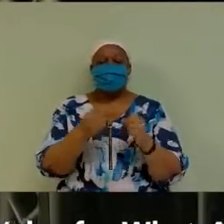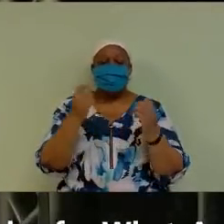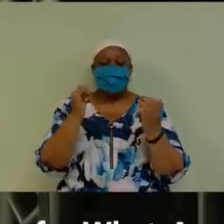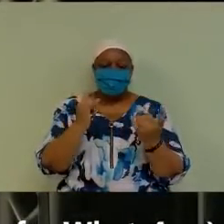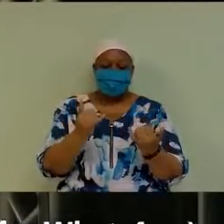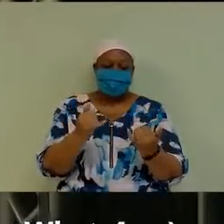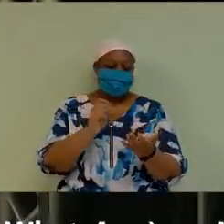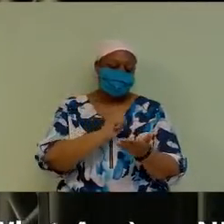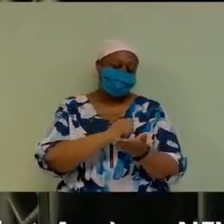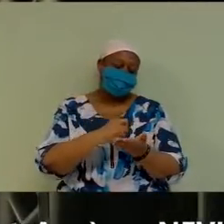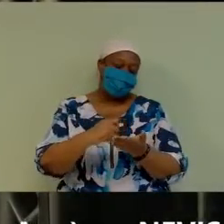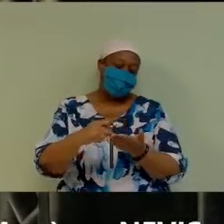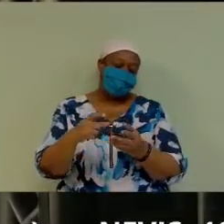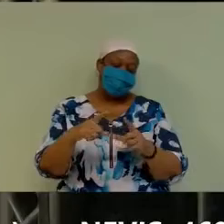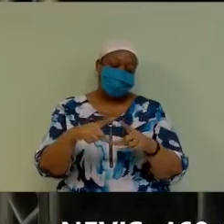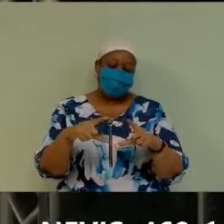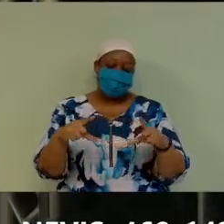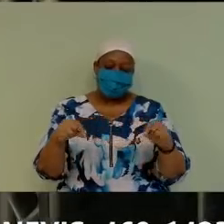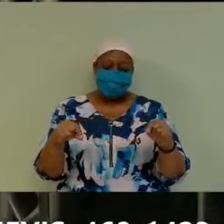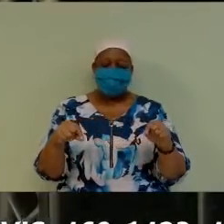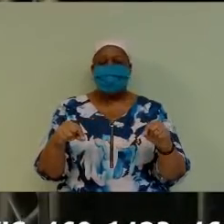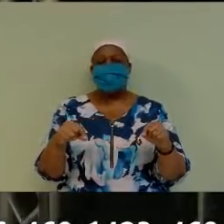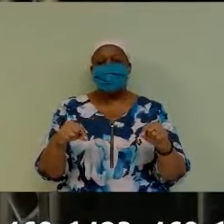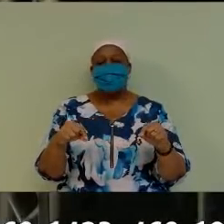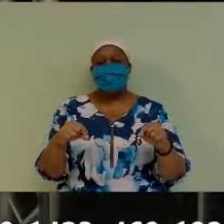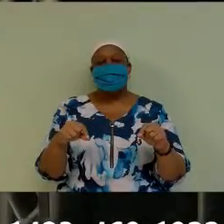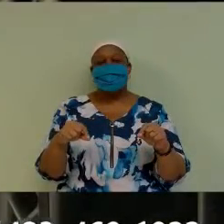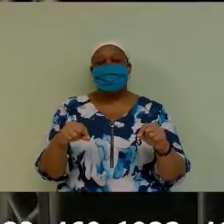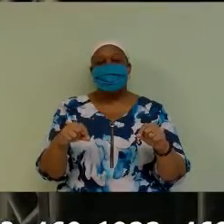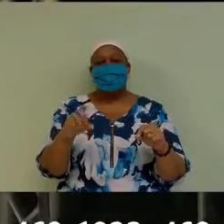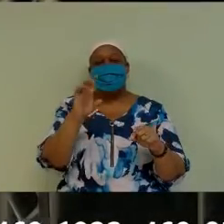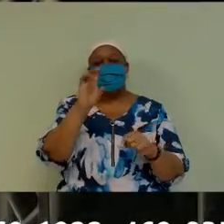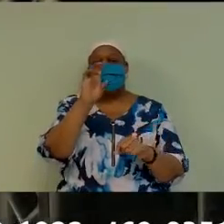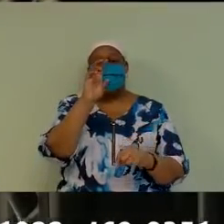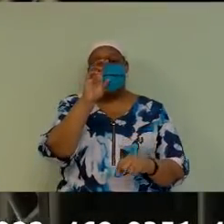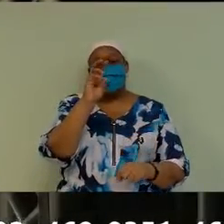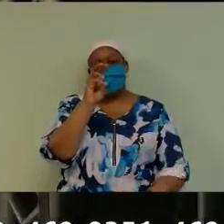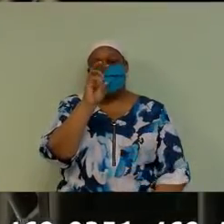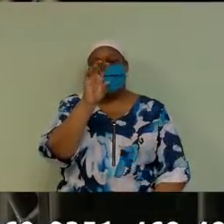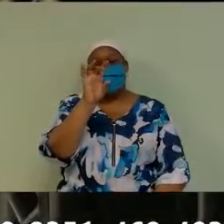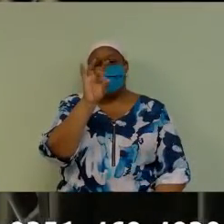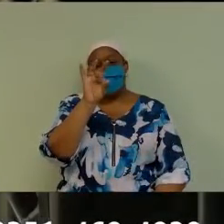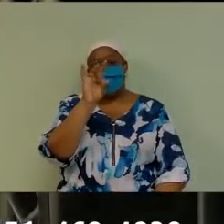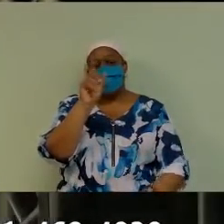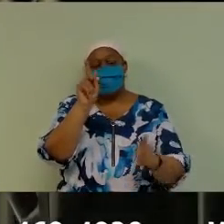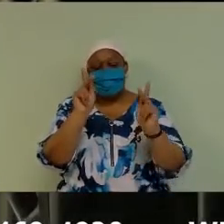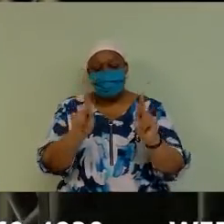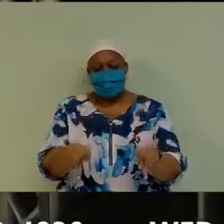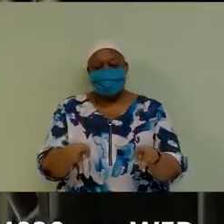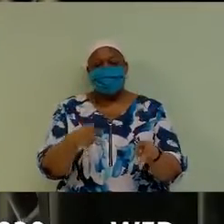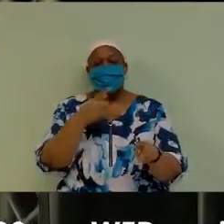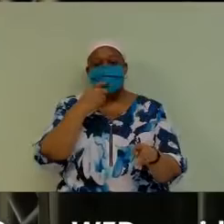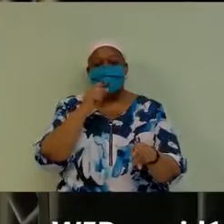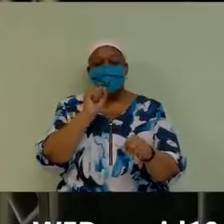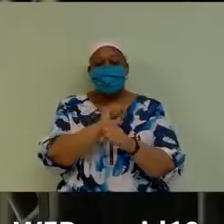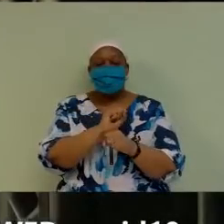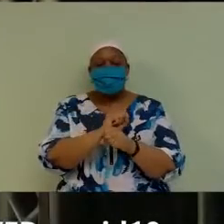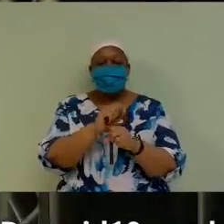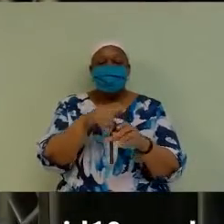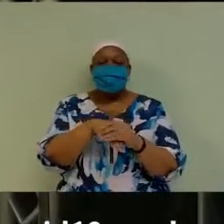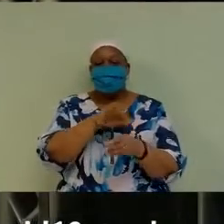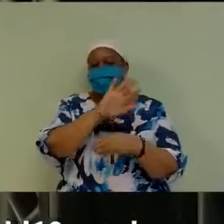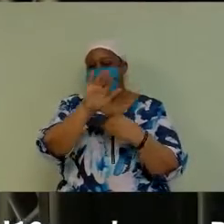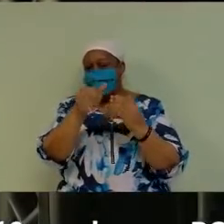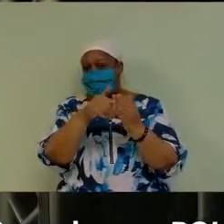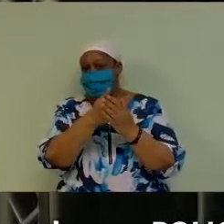found that there were 68 courtesy clerks who worked through the period